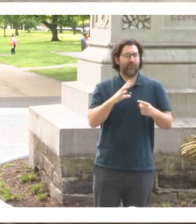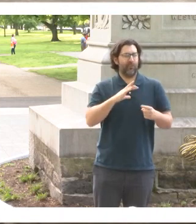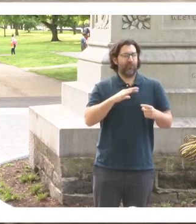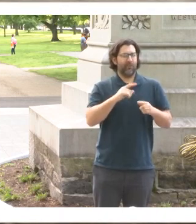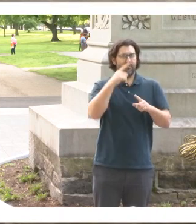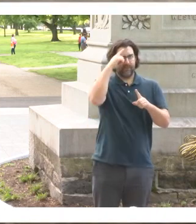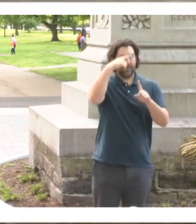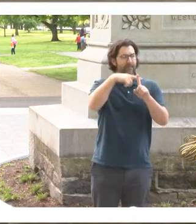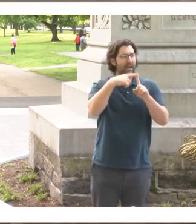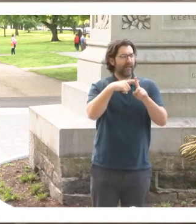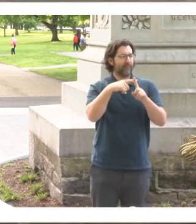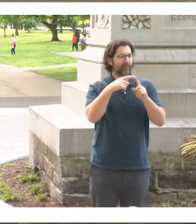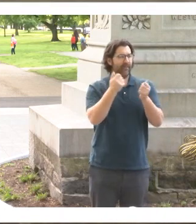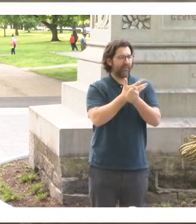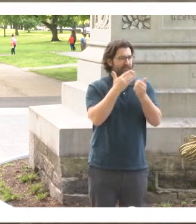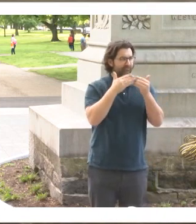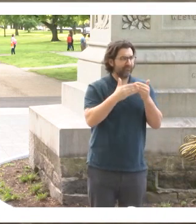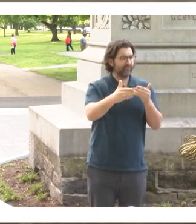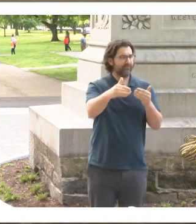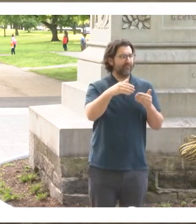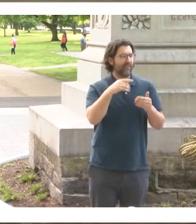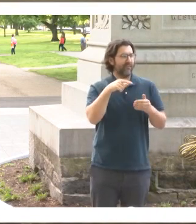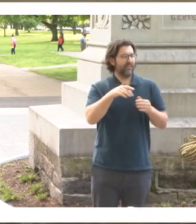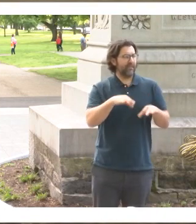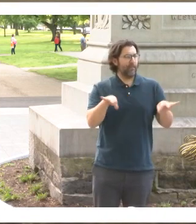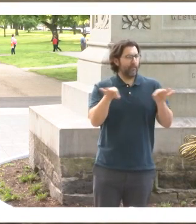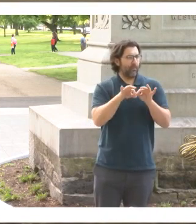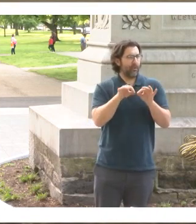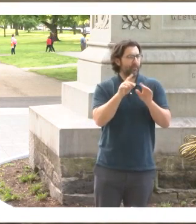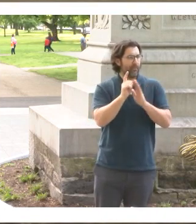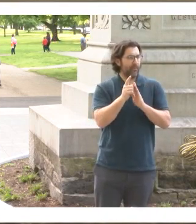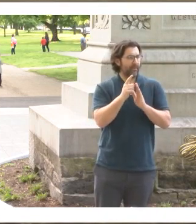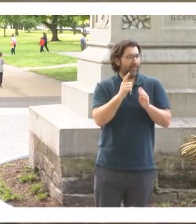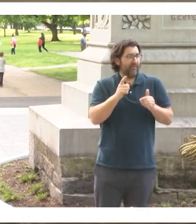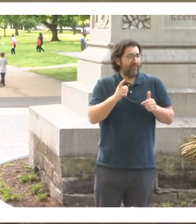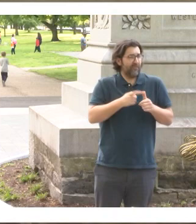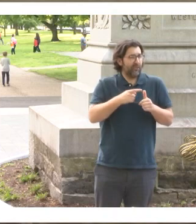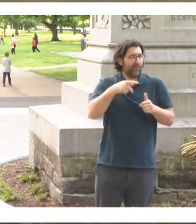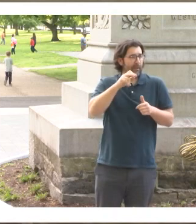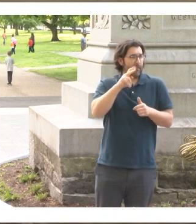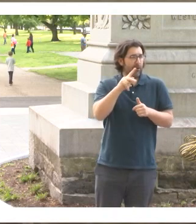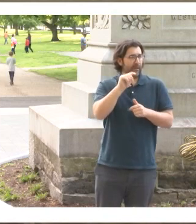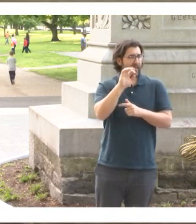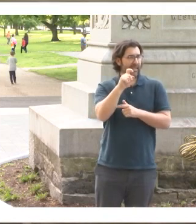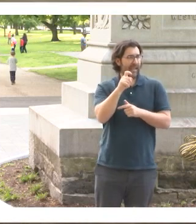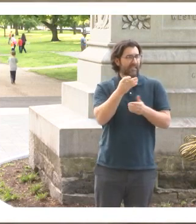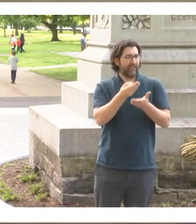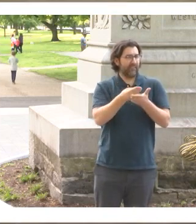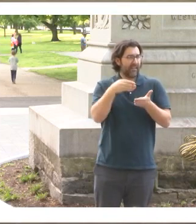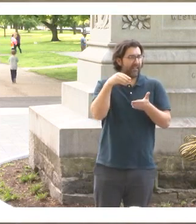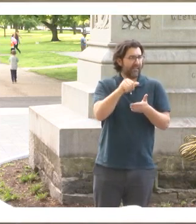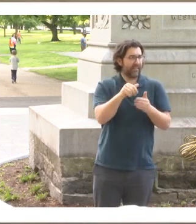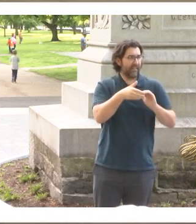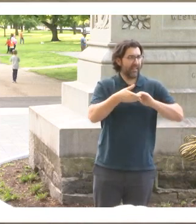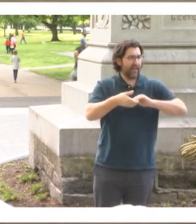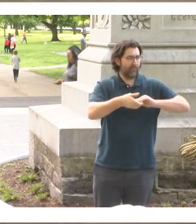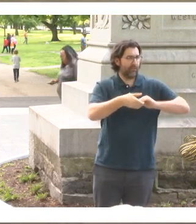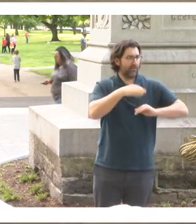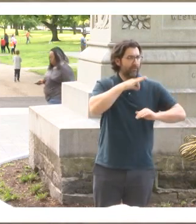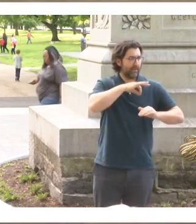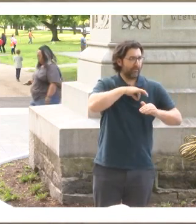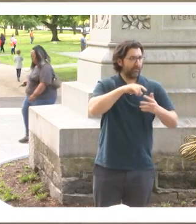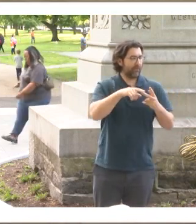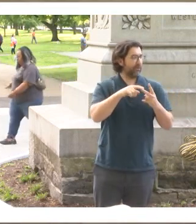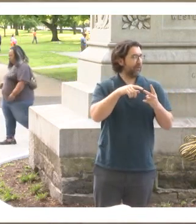ahead. This endeavor symbolizes a milestone, the first Parks Tax-funded collaboration between the City of